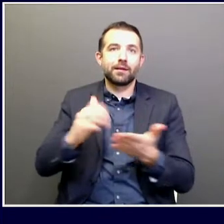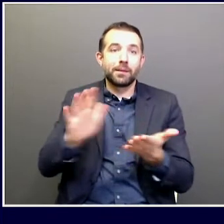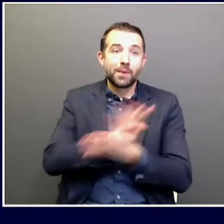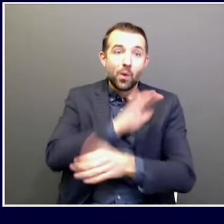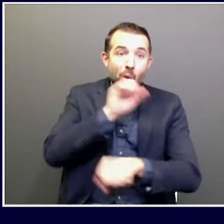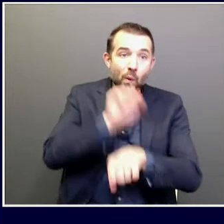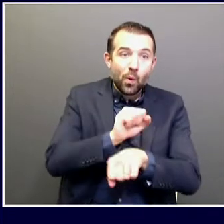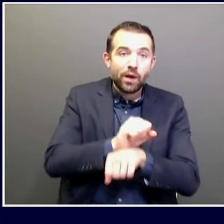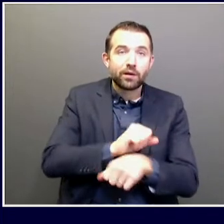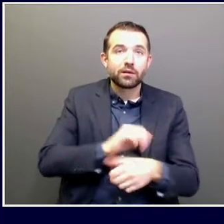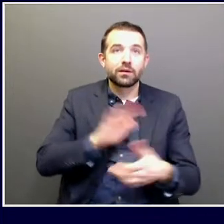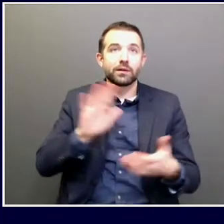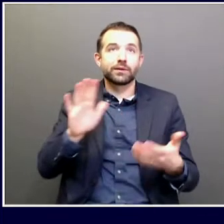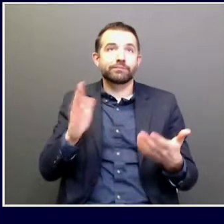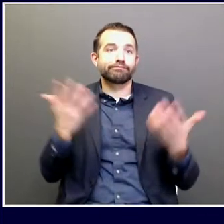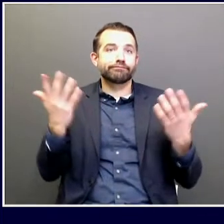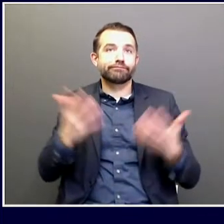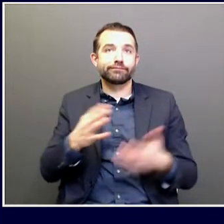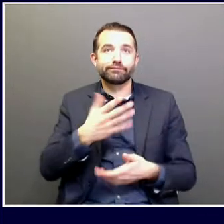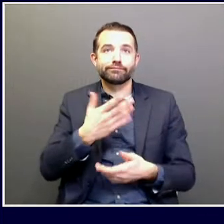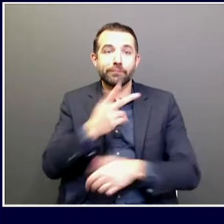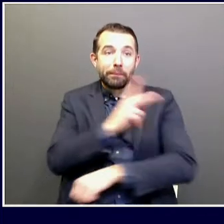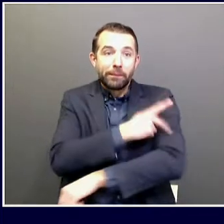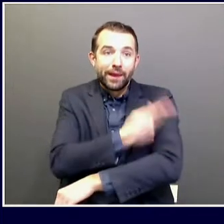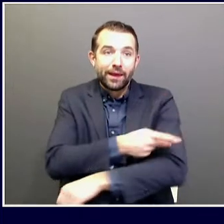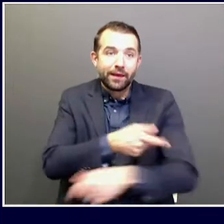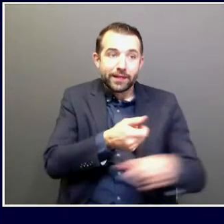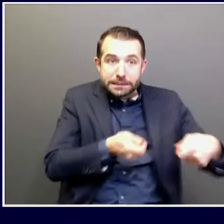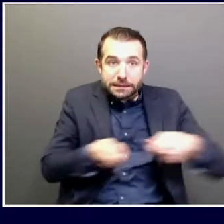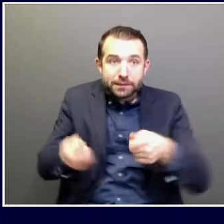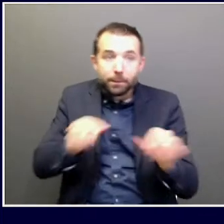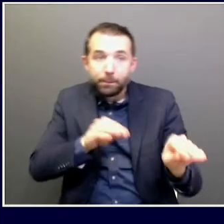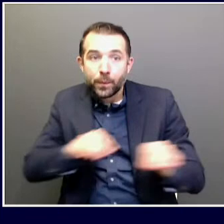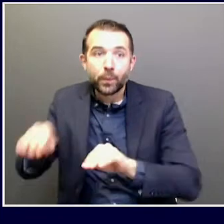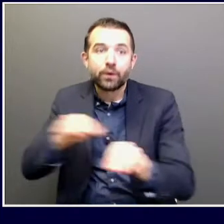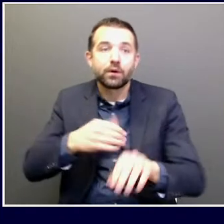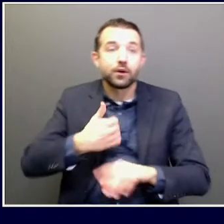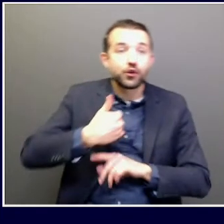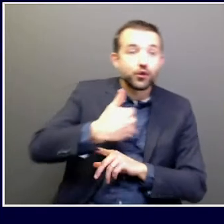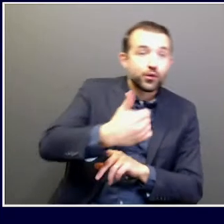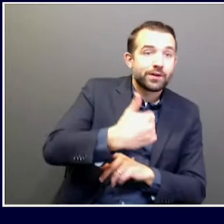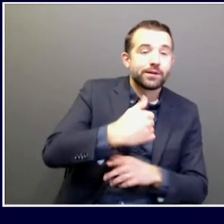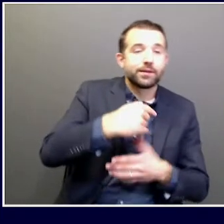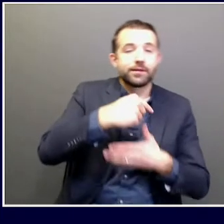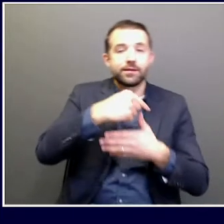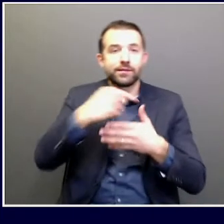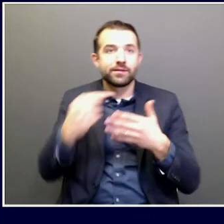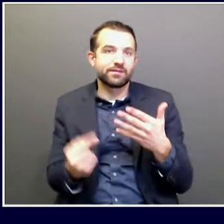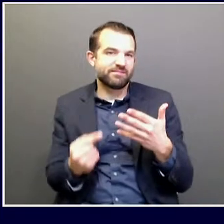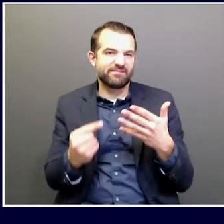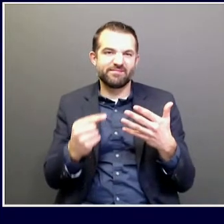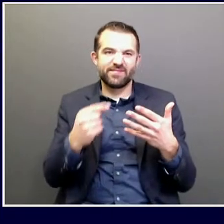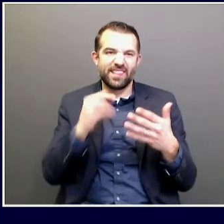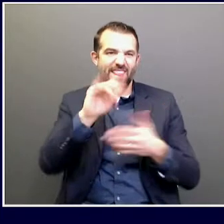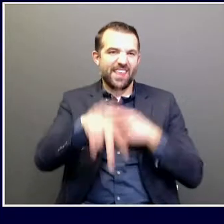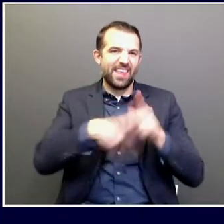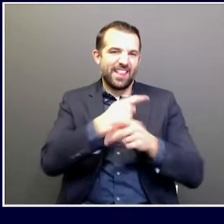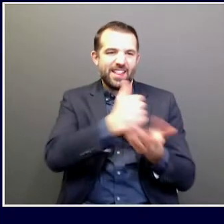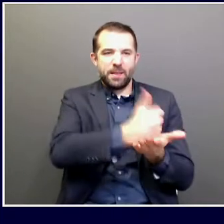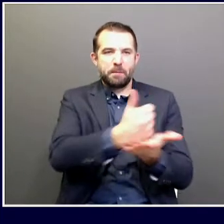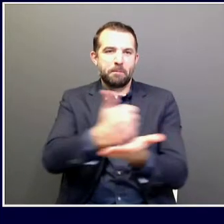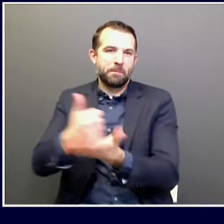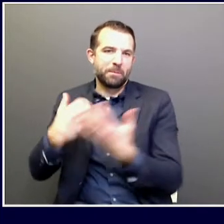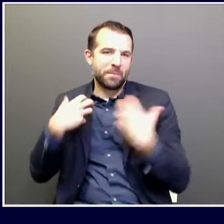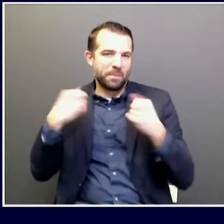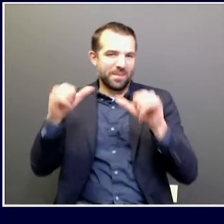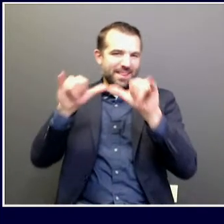of the Guard can do in those sites to help relieve the burden on healthcare workers and, again, in turn, relieve the